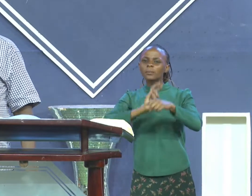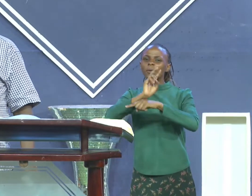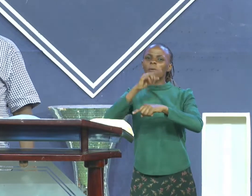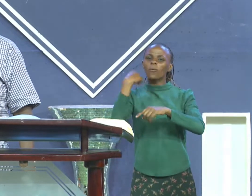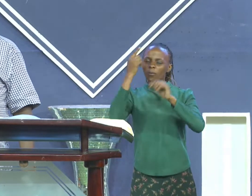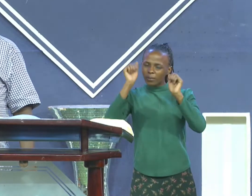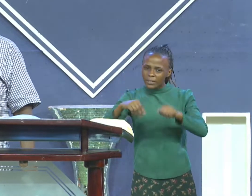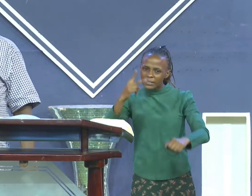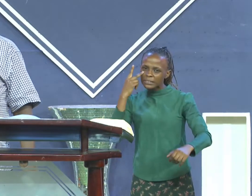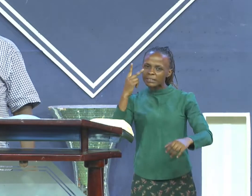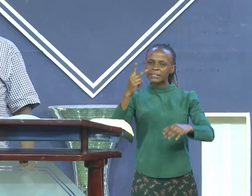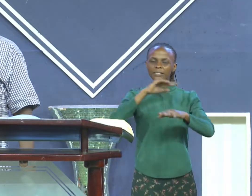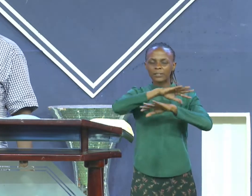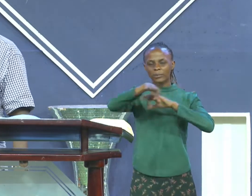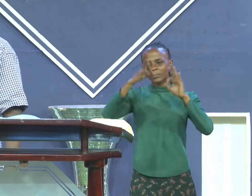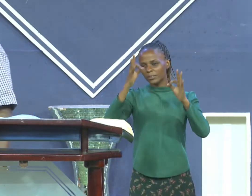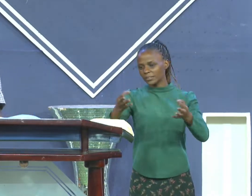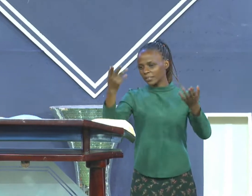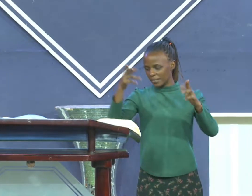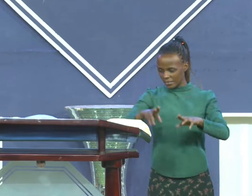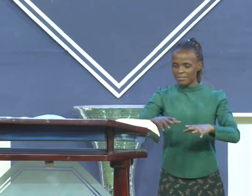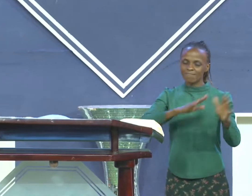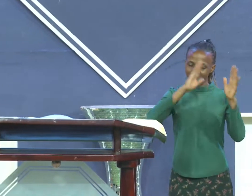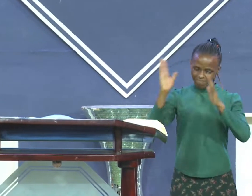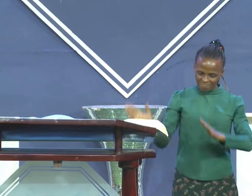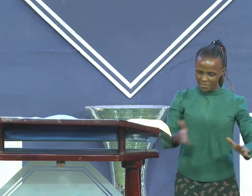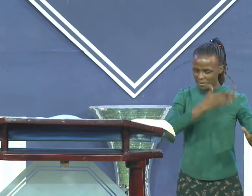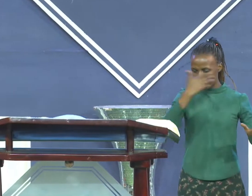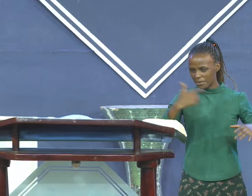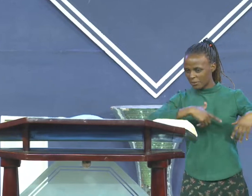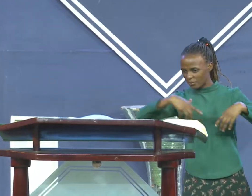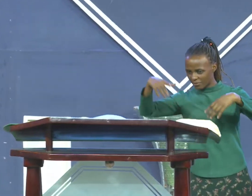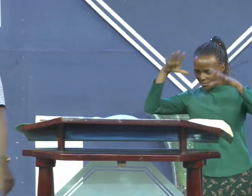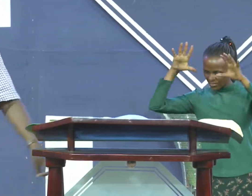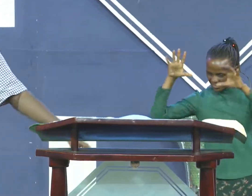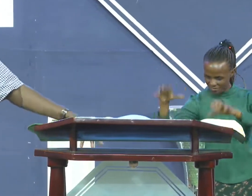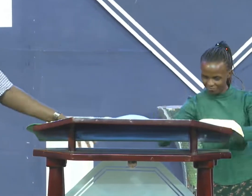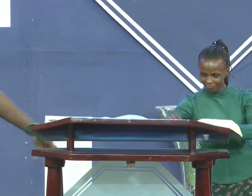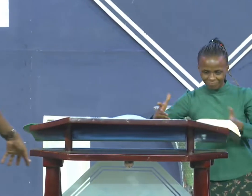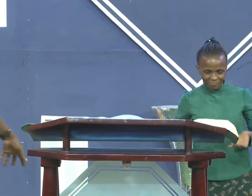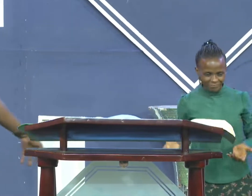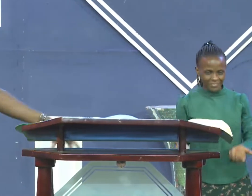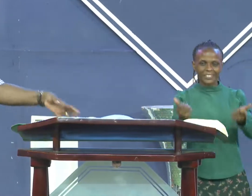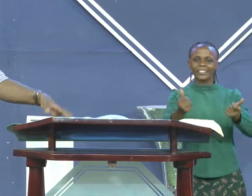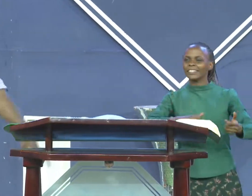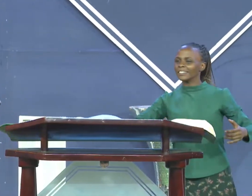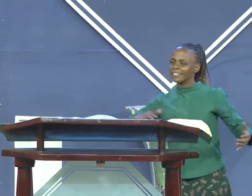whatever happens at their side. Ne bateesa bamulumbe. They decided to attack him. Ne bakuŋŋaanya